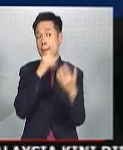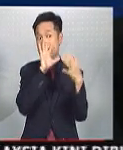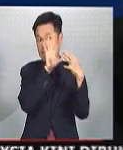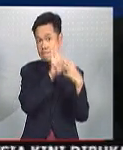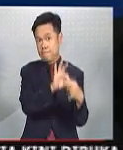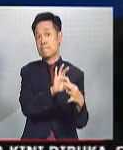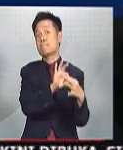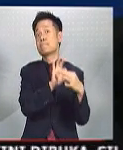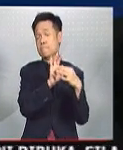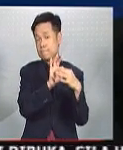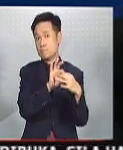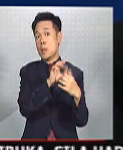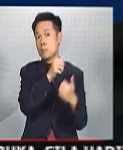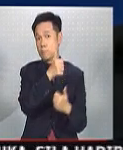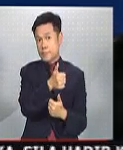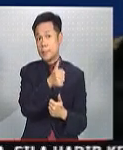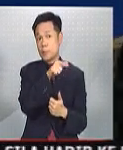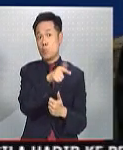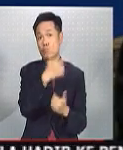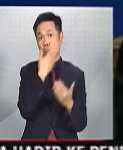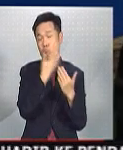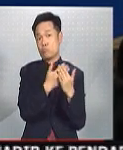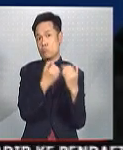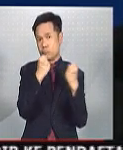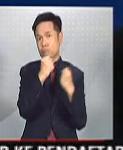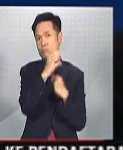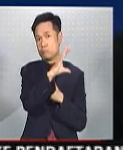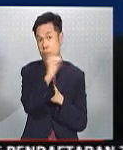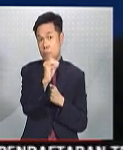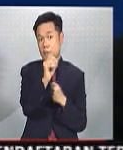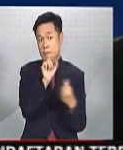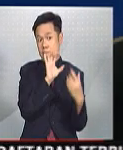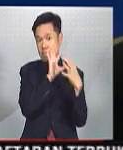is a pretty solid company there.